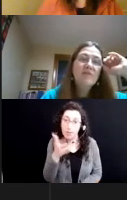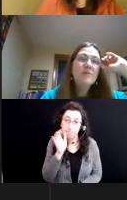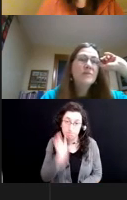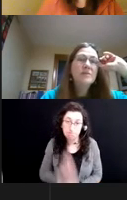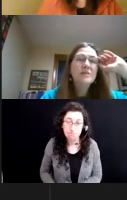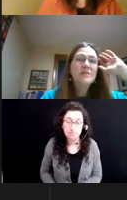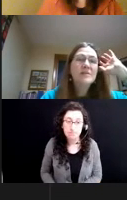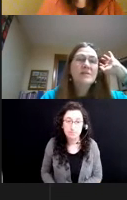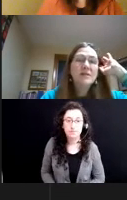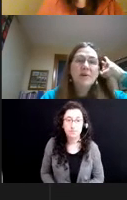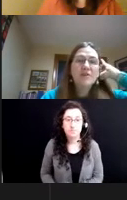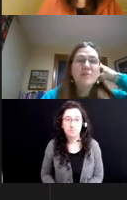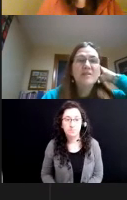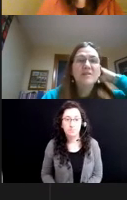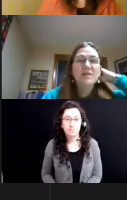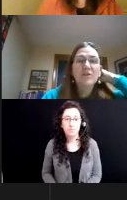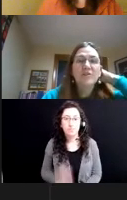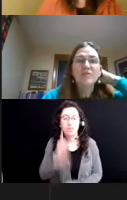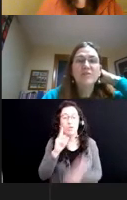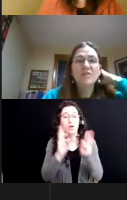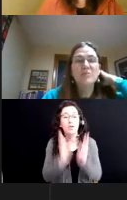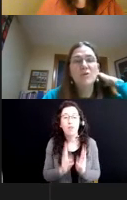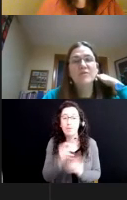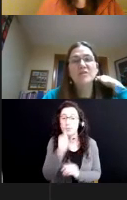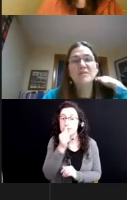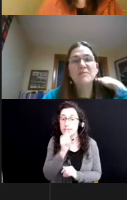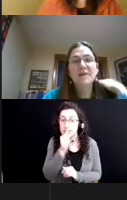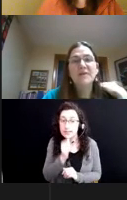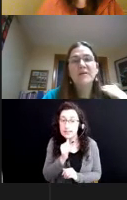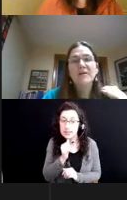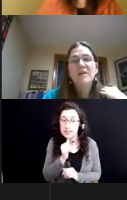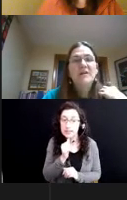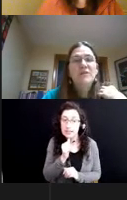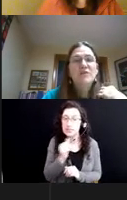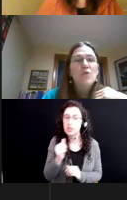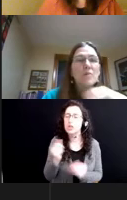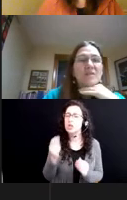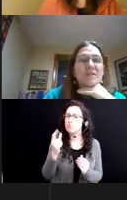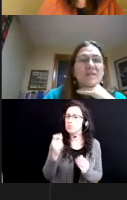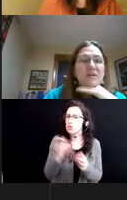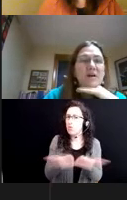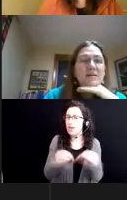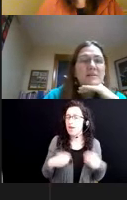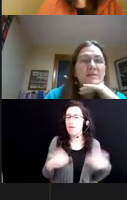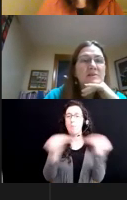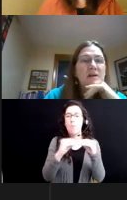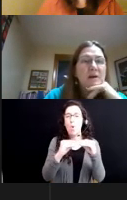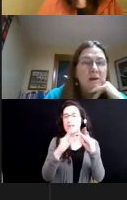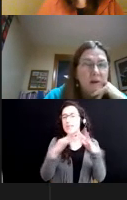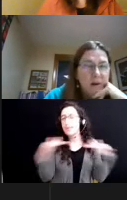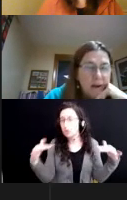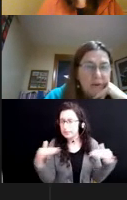To have climate resiliency, think about your species and cultivar diversity. More diversity is better. Those warmer season